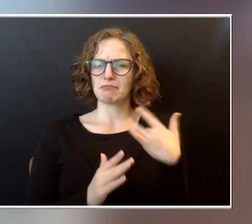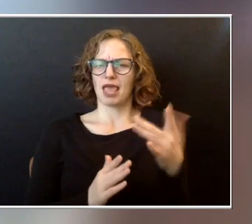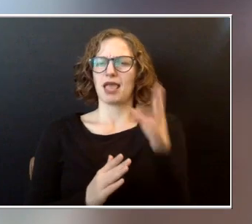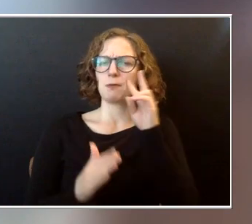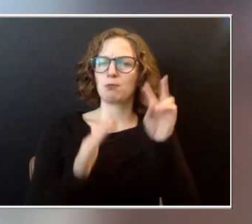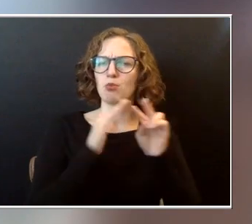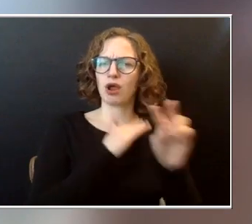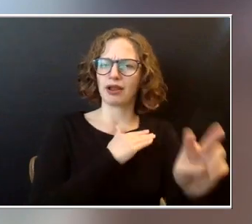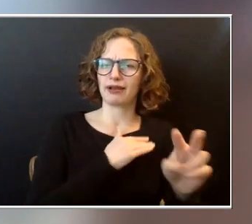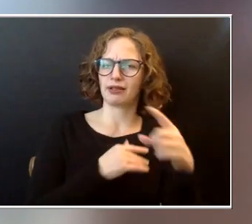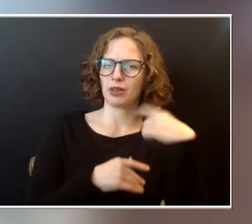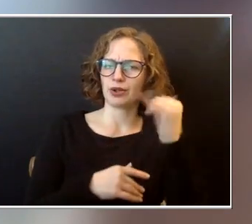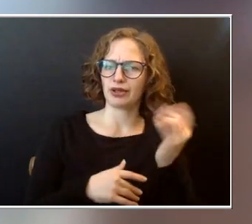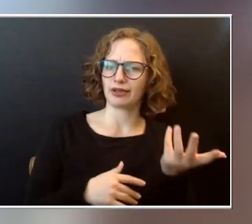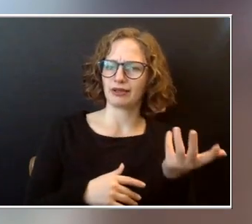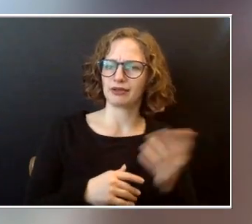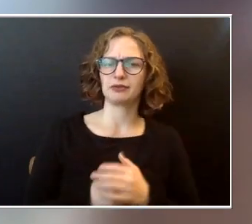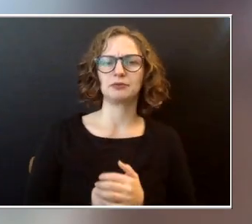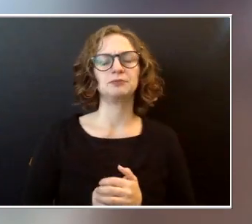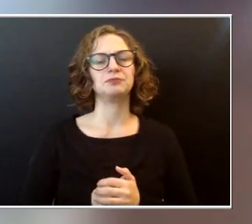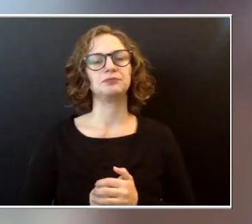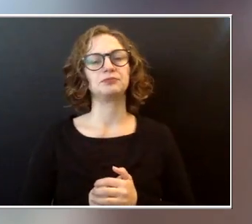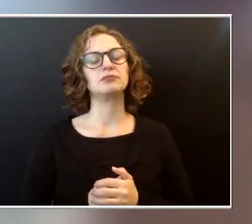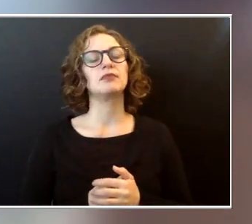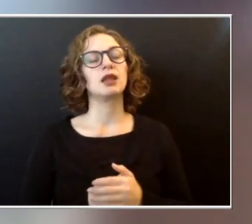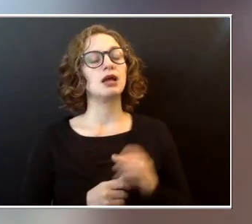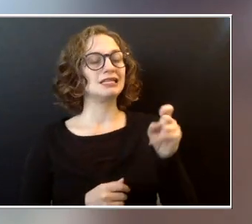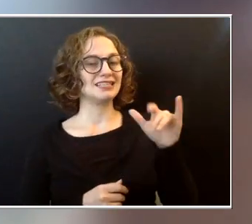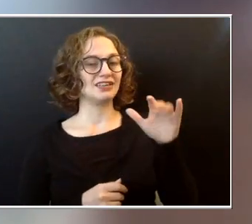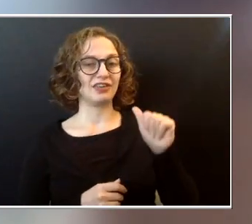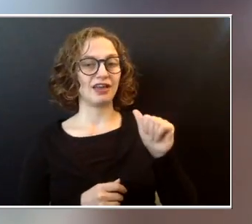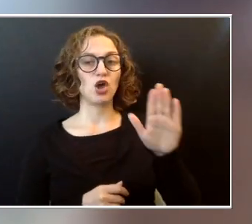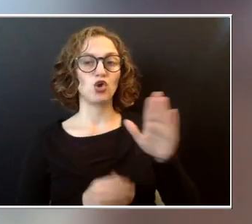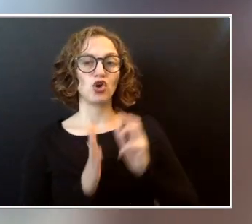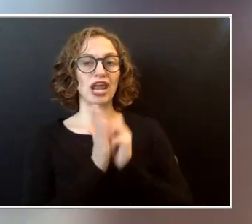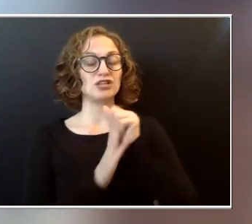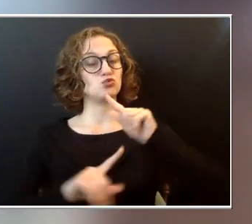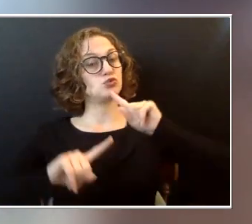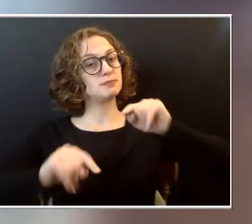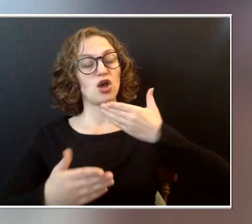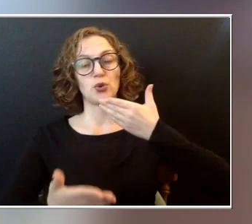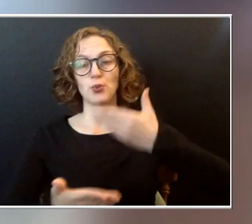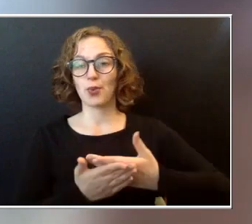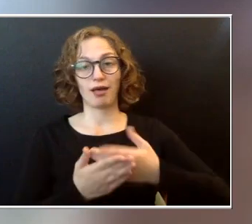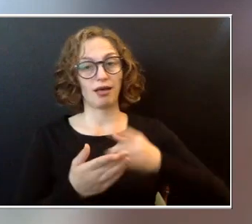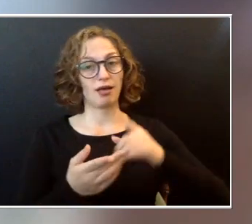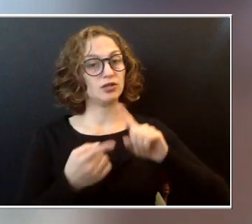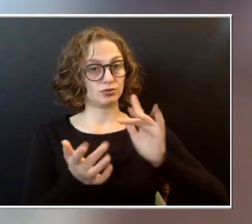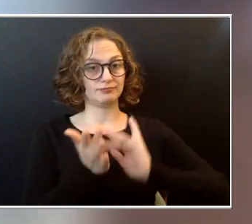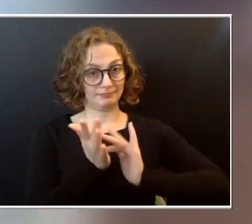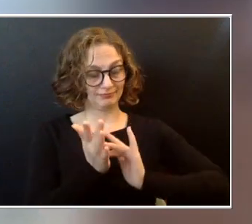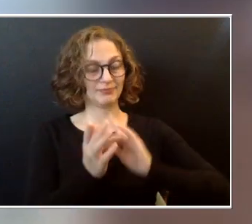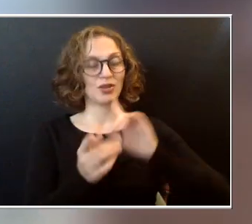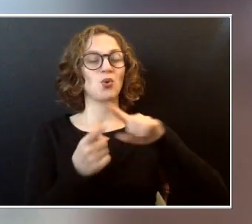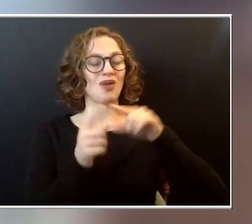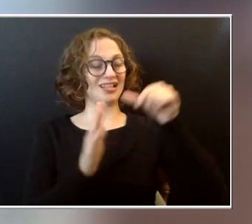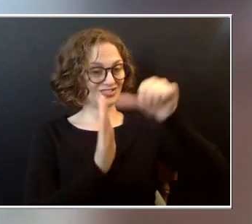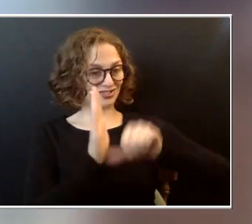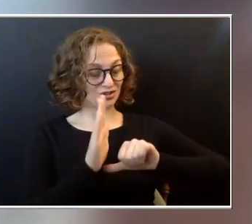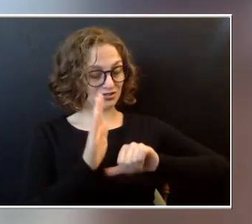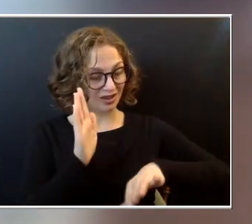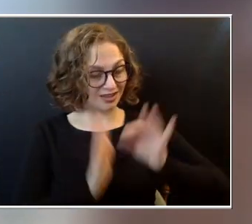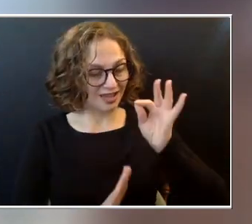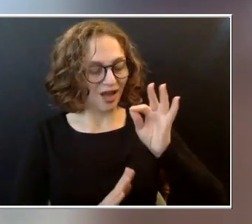Silvia her cancer had an excellent response. When she got to surgery, all the cancer was gone. We were left only with scar tissue. So that's the best outcome